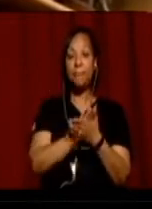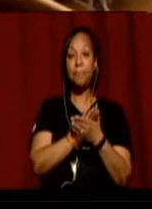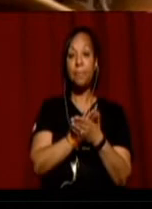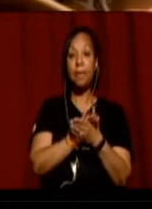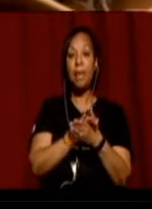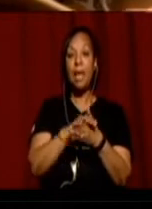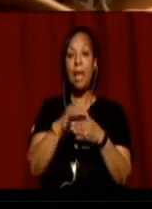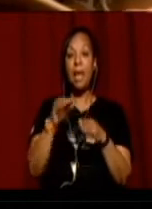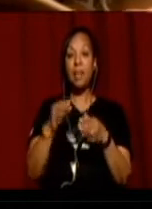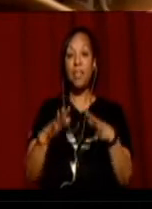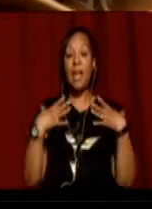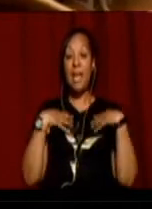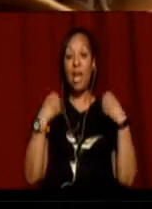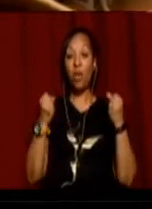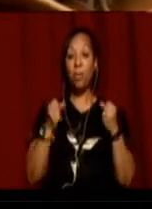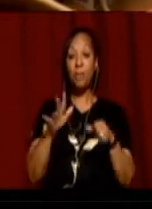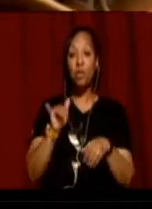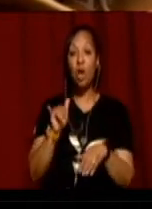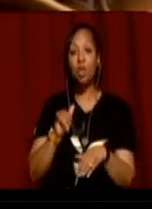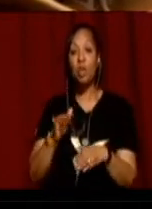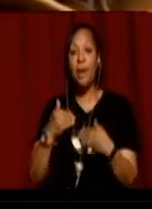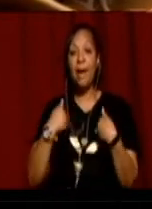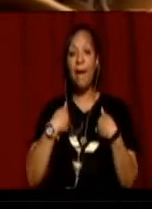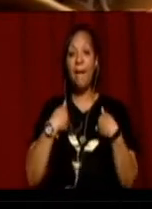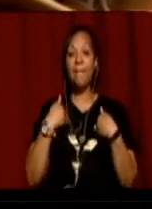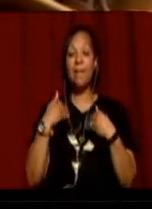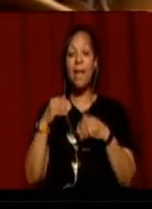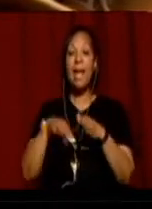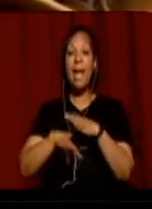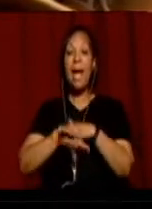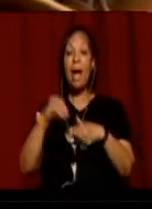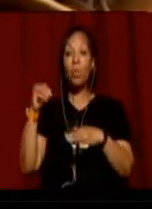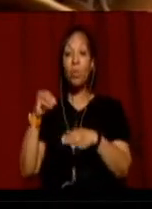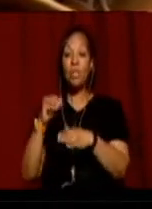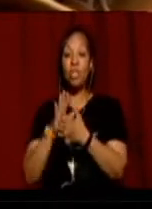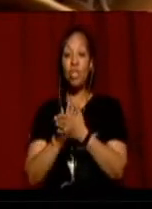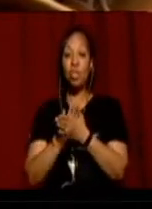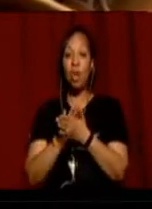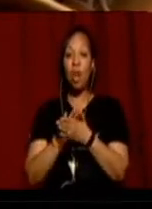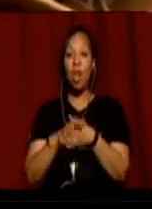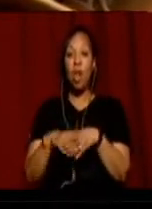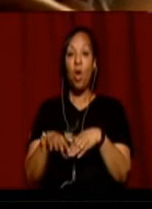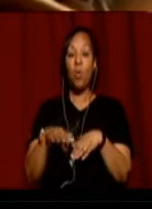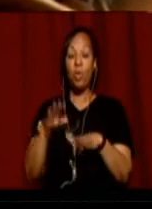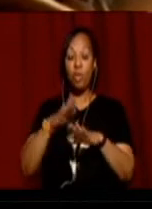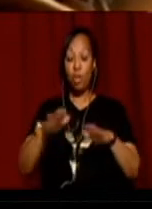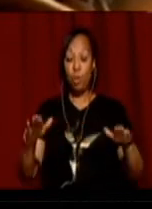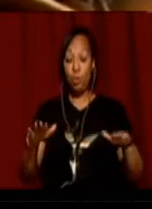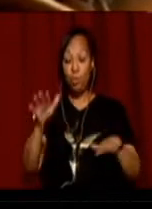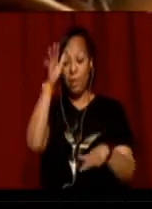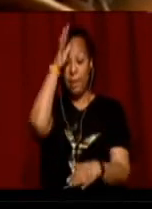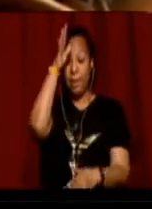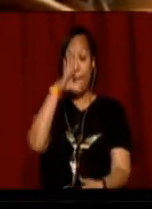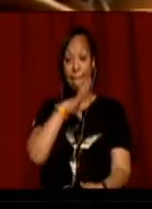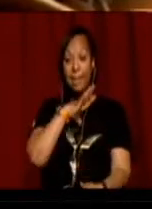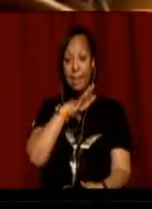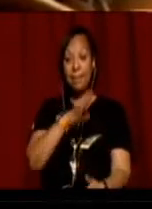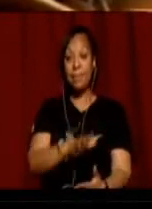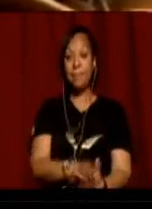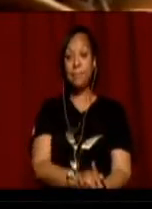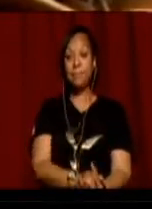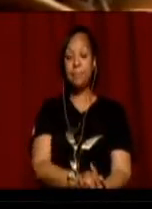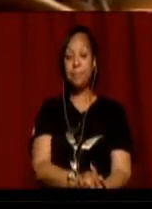we have in the health department, but we also do all kinds of outreach with lead-poisoned children